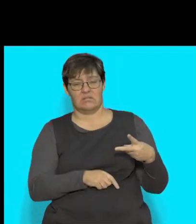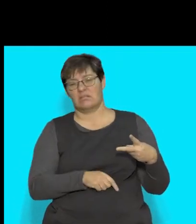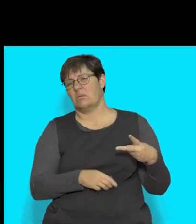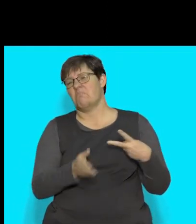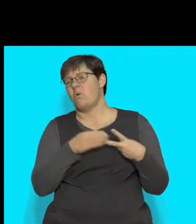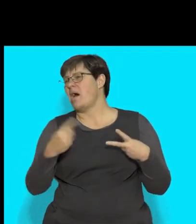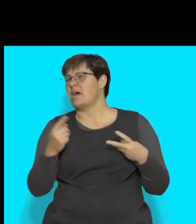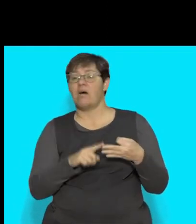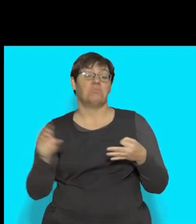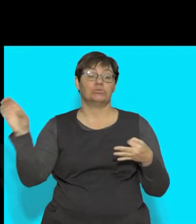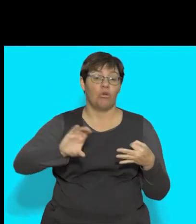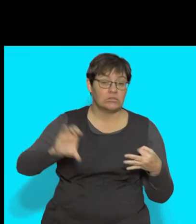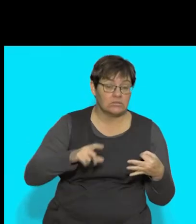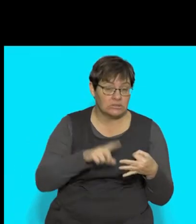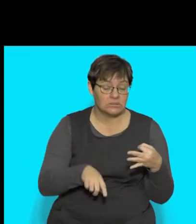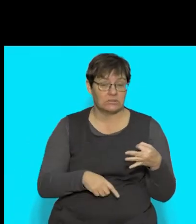amino acids.